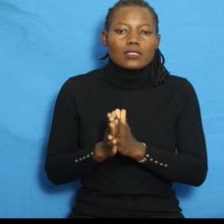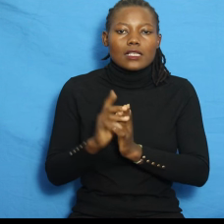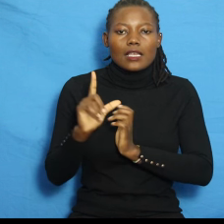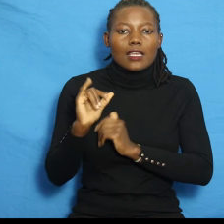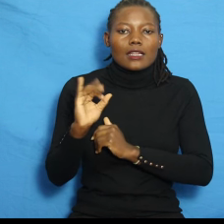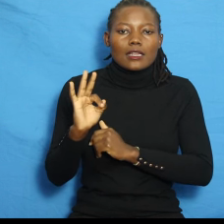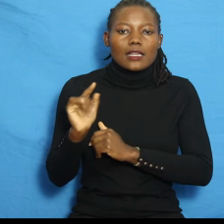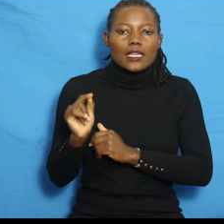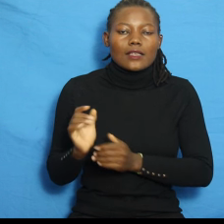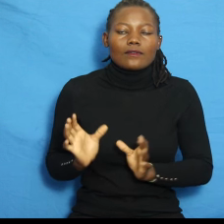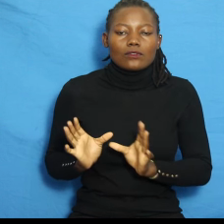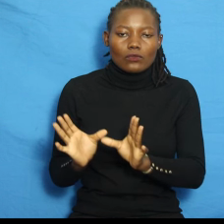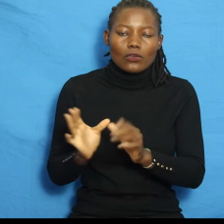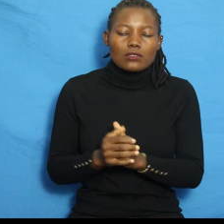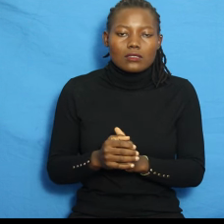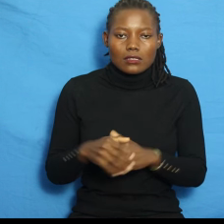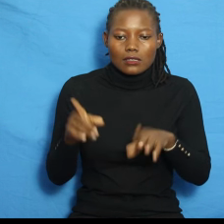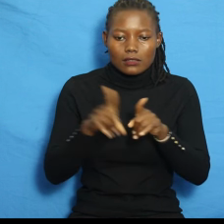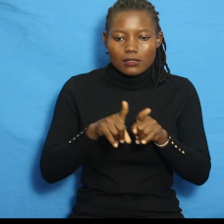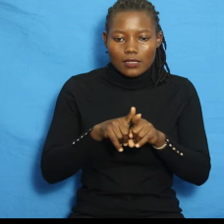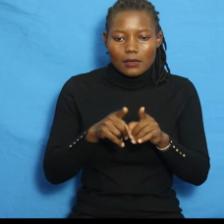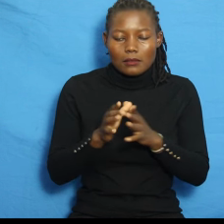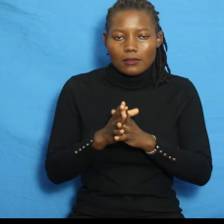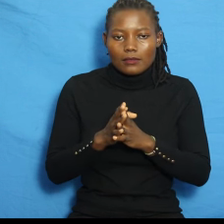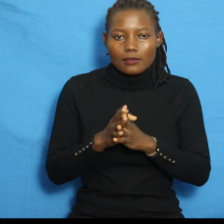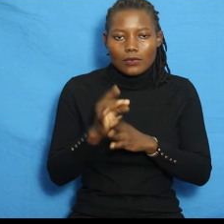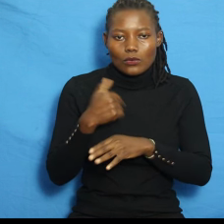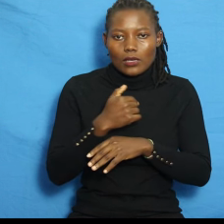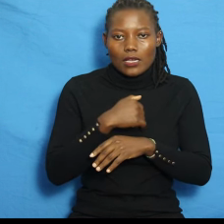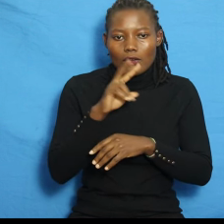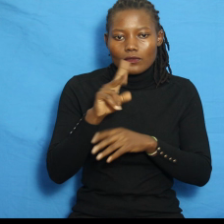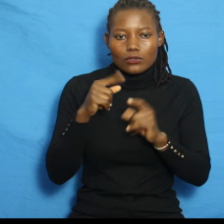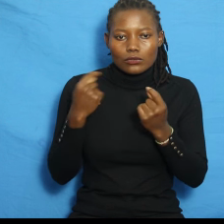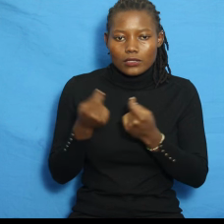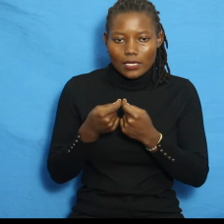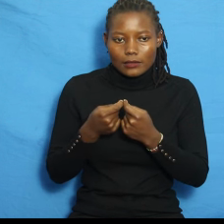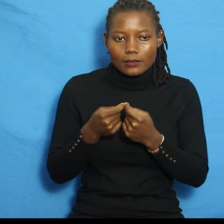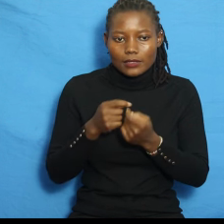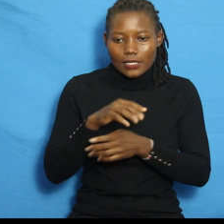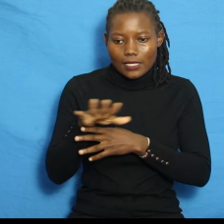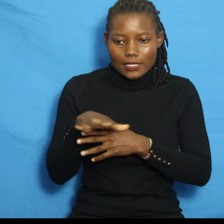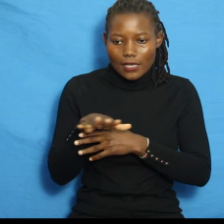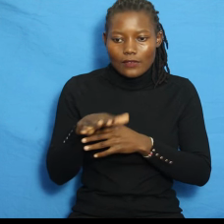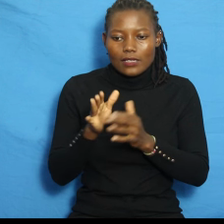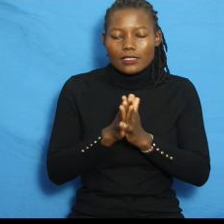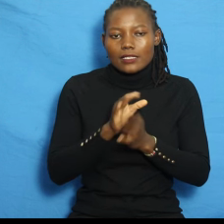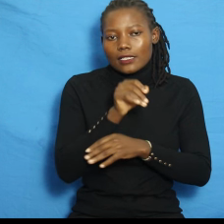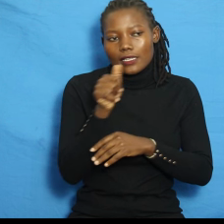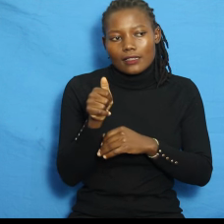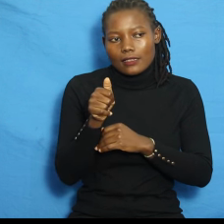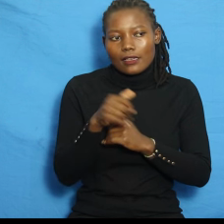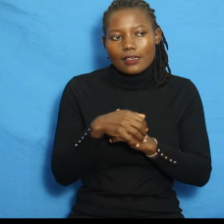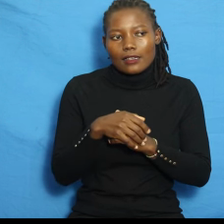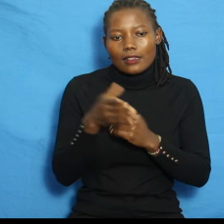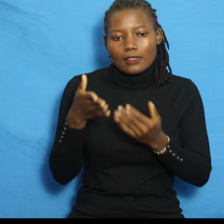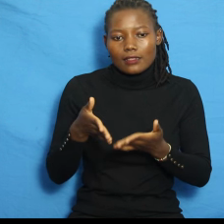force. And even within the drag force, you have two types of drag forces, surface drag and foam drag.